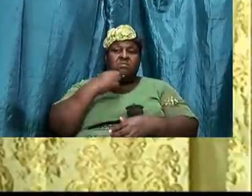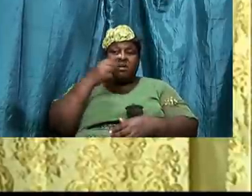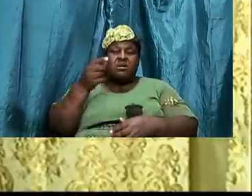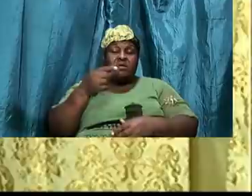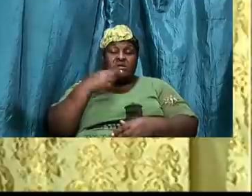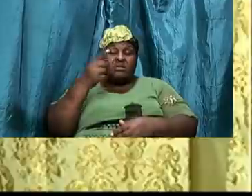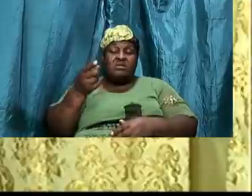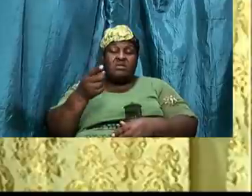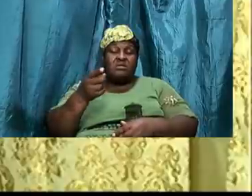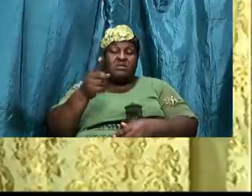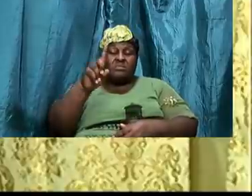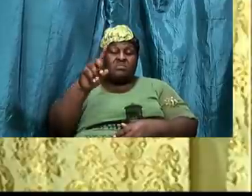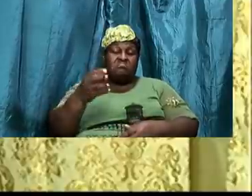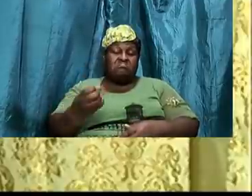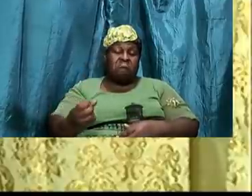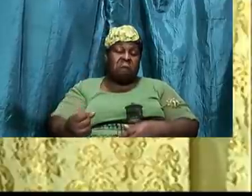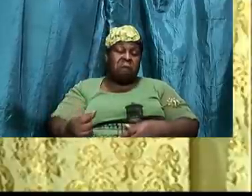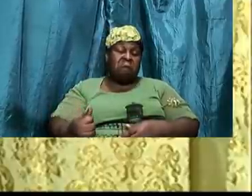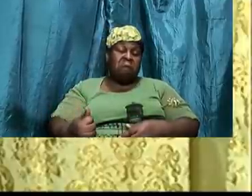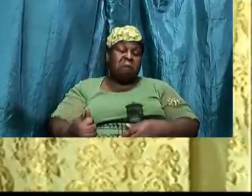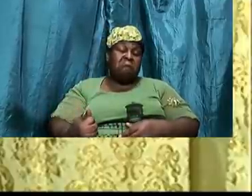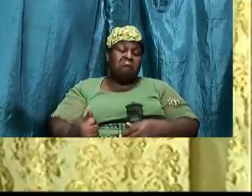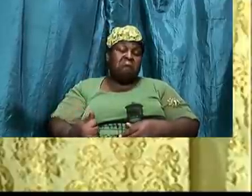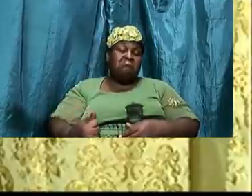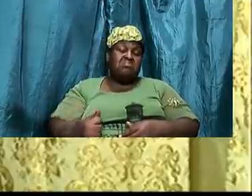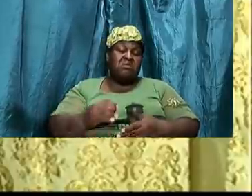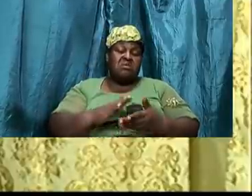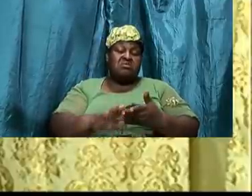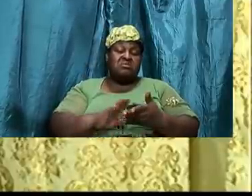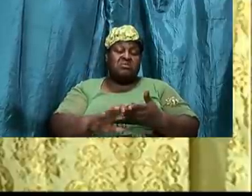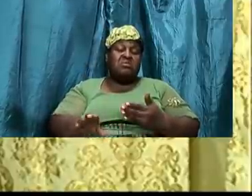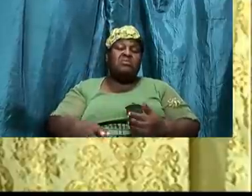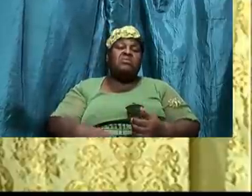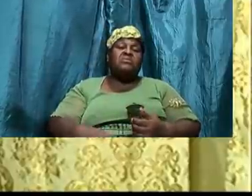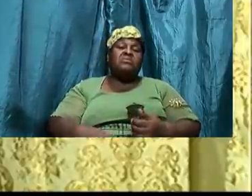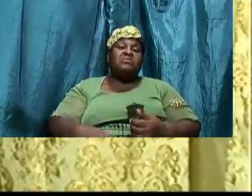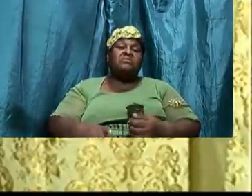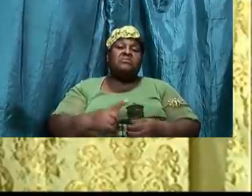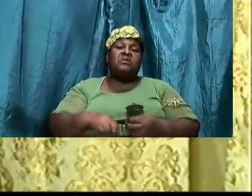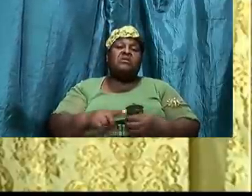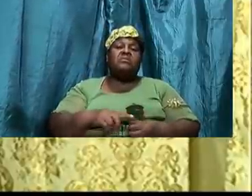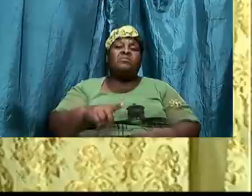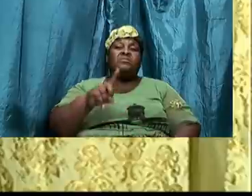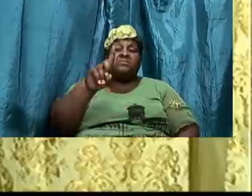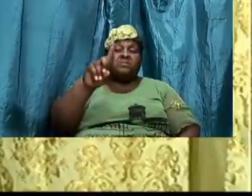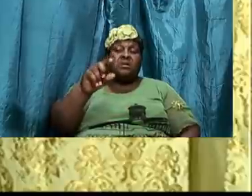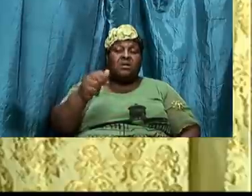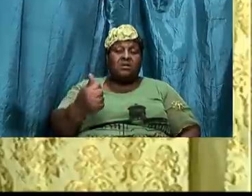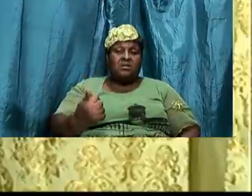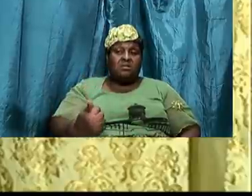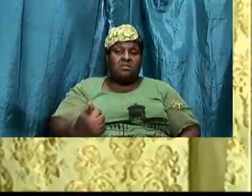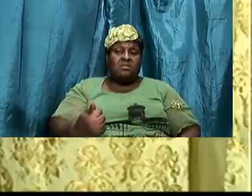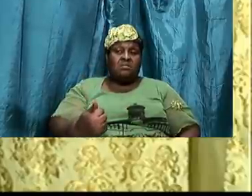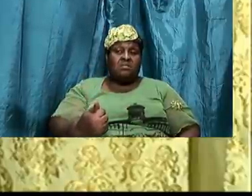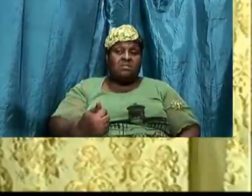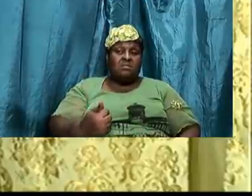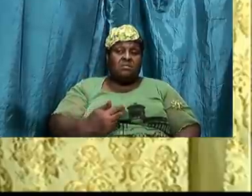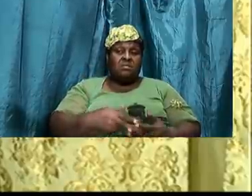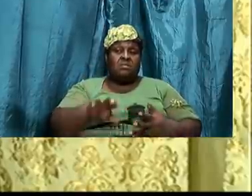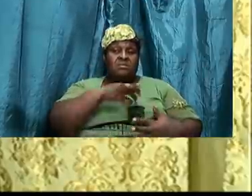you know, but I'm going to tell you how to do it. I am saving, the Holy Spirit is saving your soul.